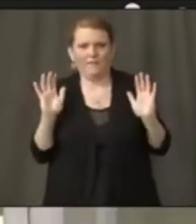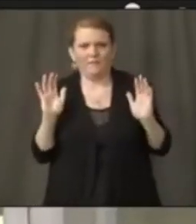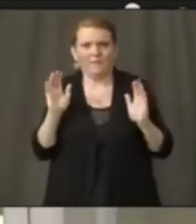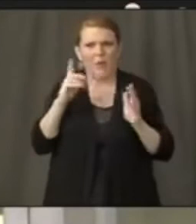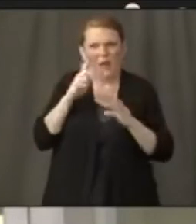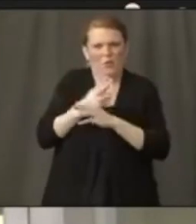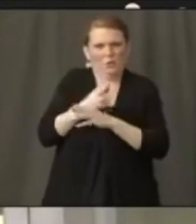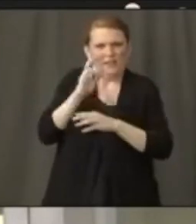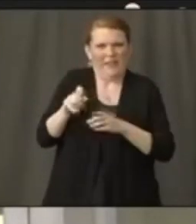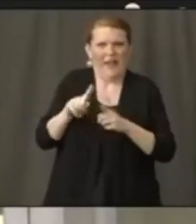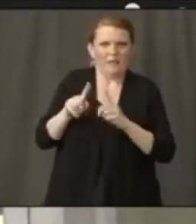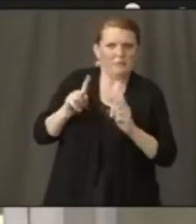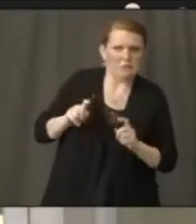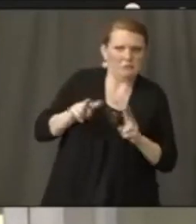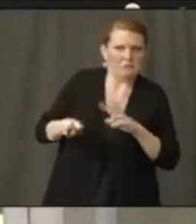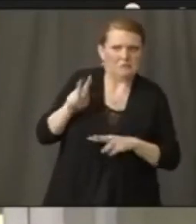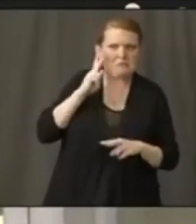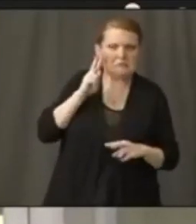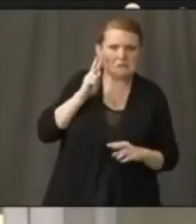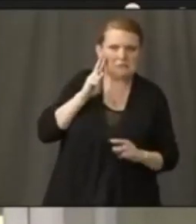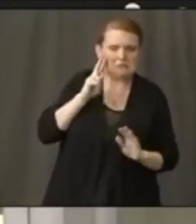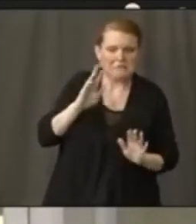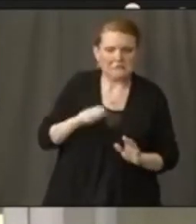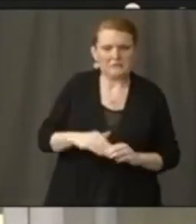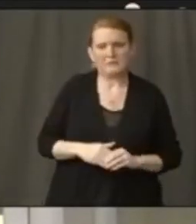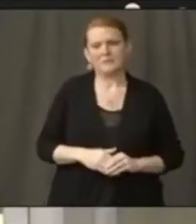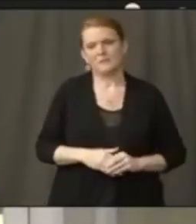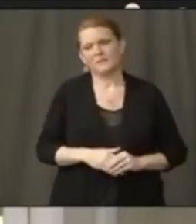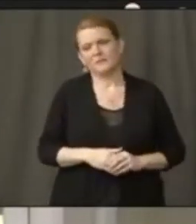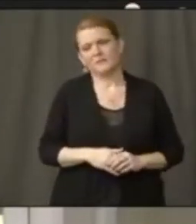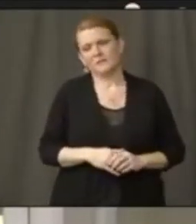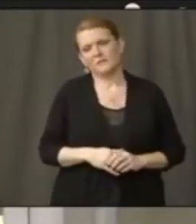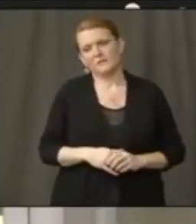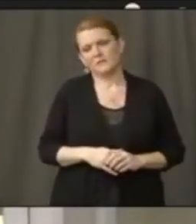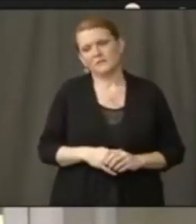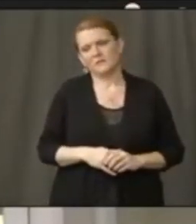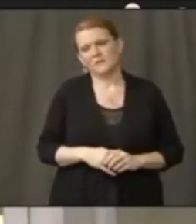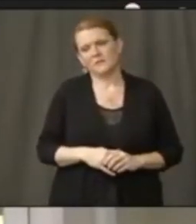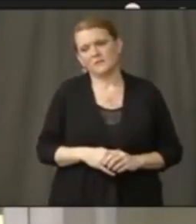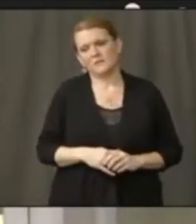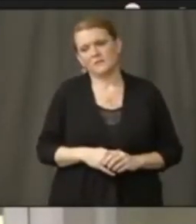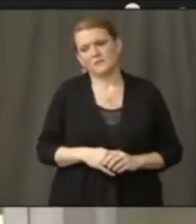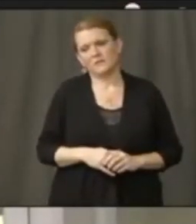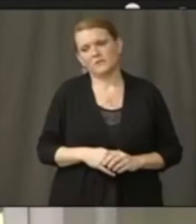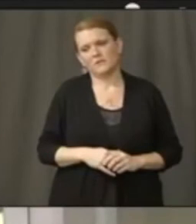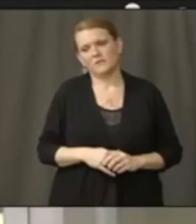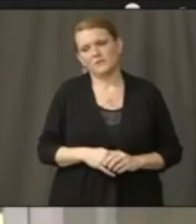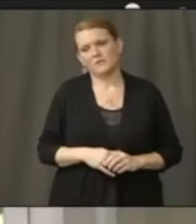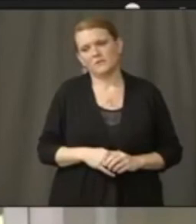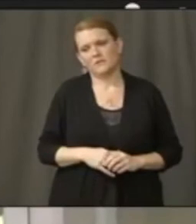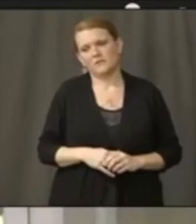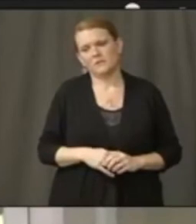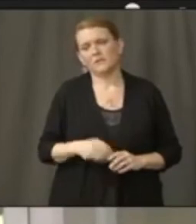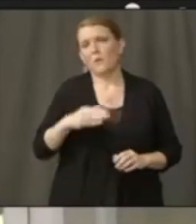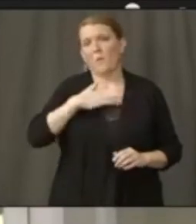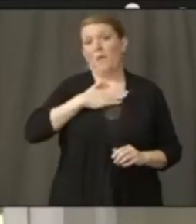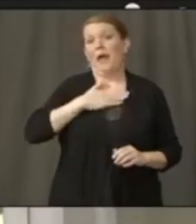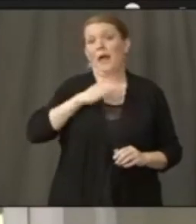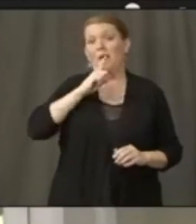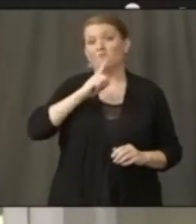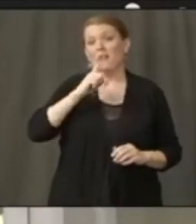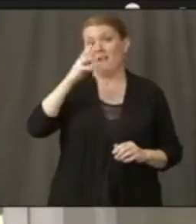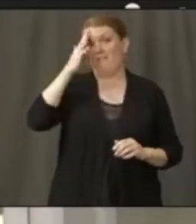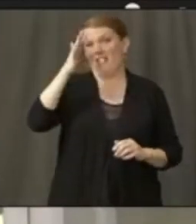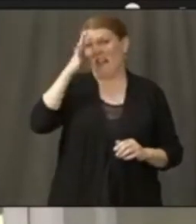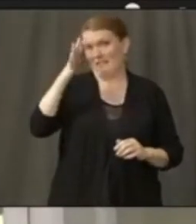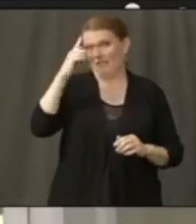restaurant with our great managers over the years we've been there. We call it management by walking around. And that's the only way that you can really